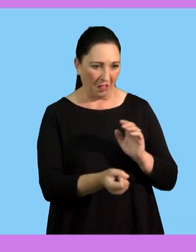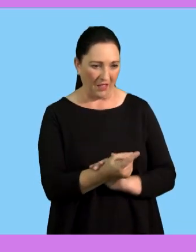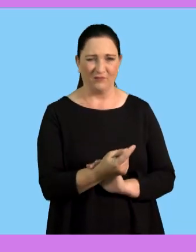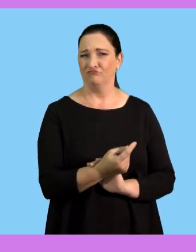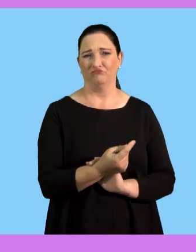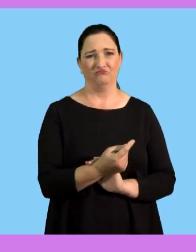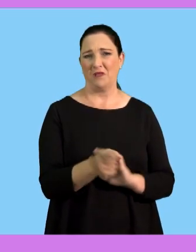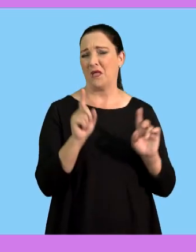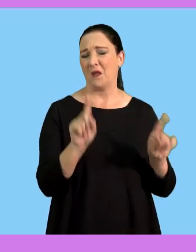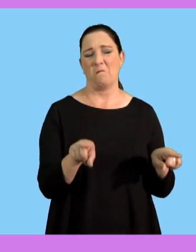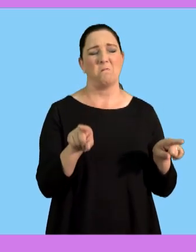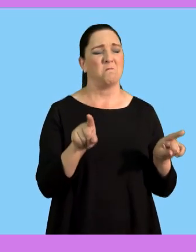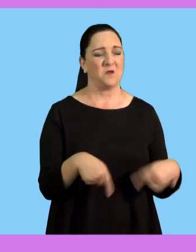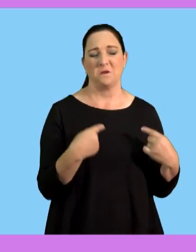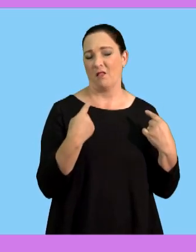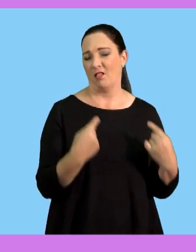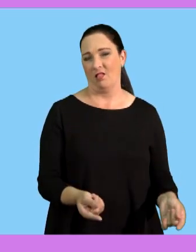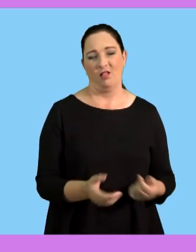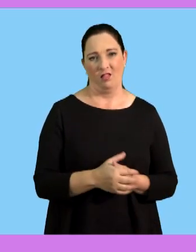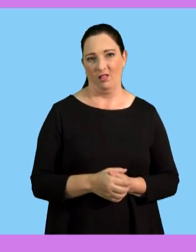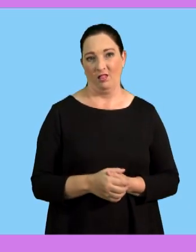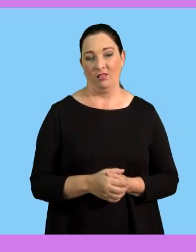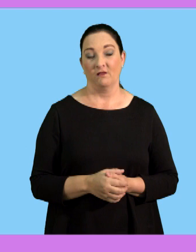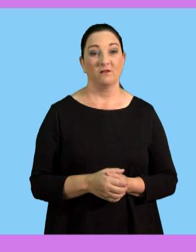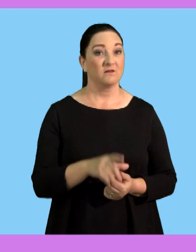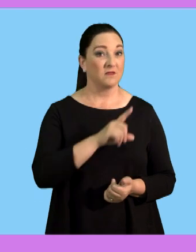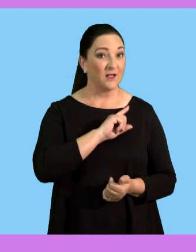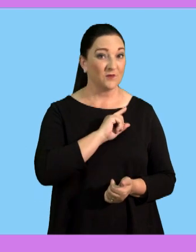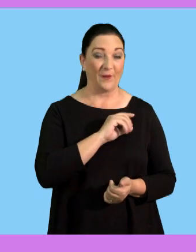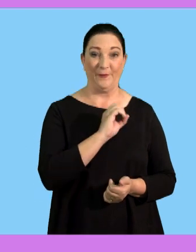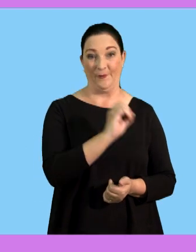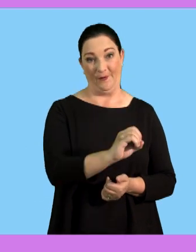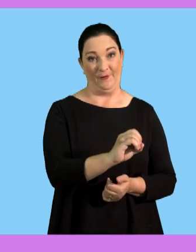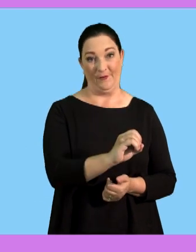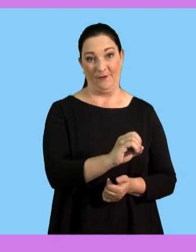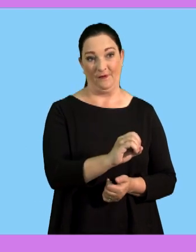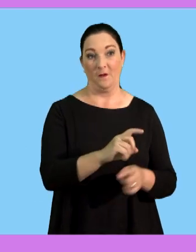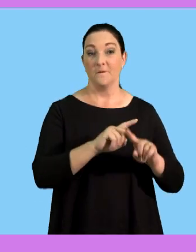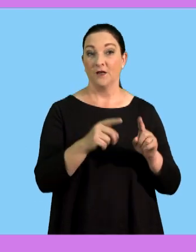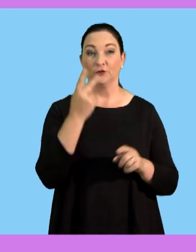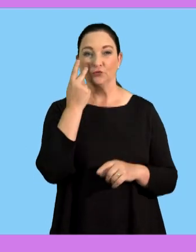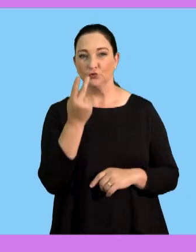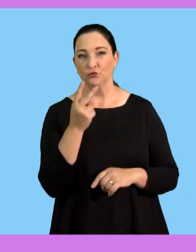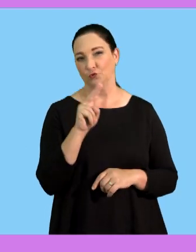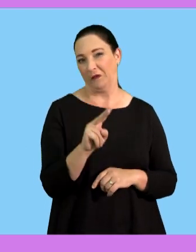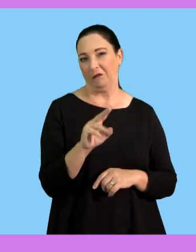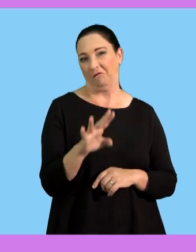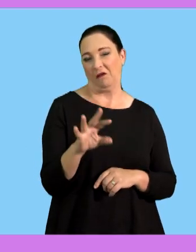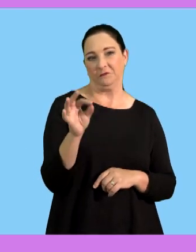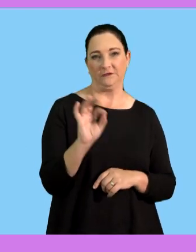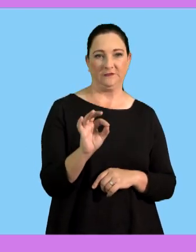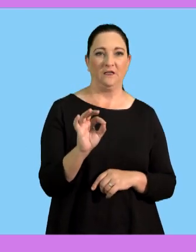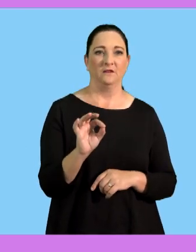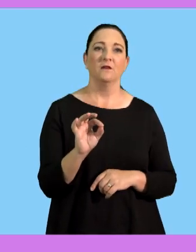happening is impossible, right? So that is definitely impossible. Then if you look at 25%,